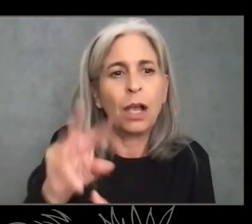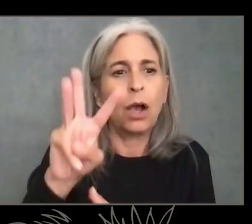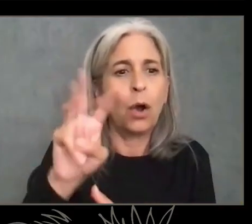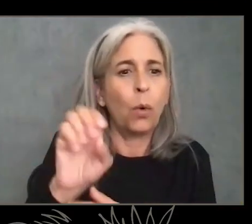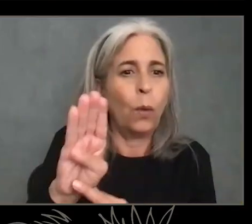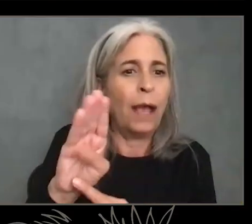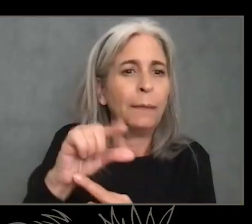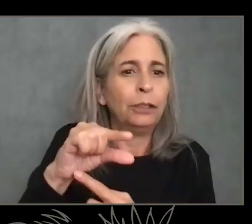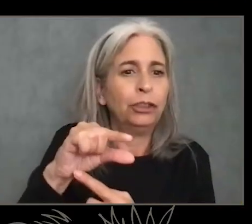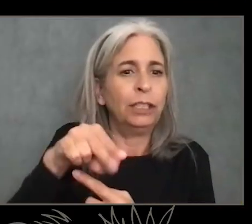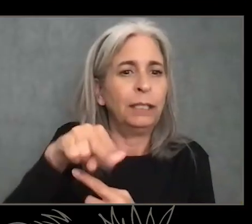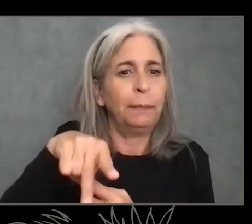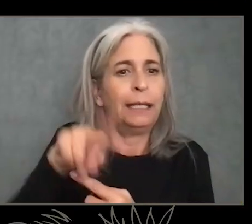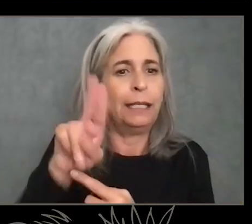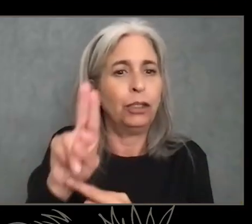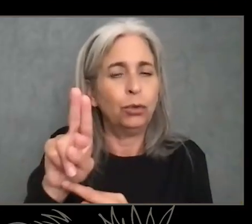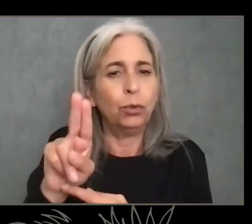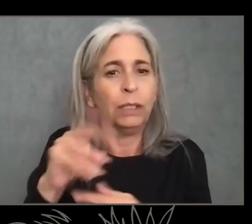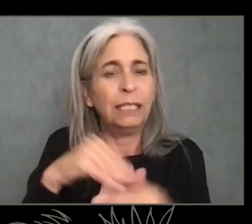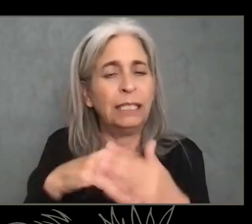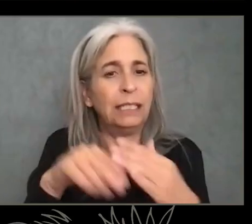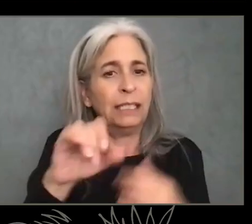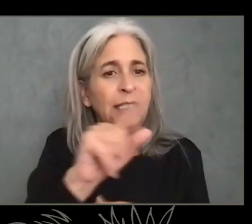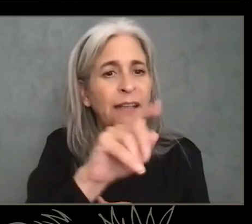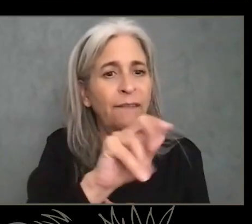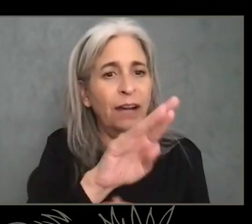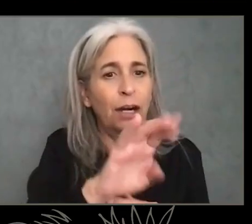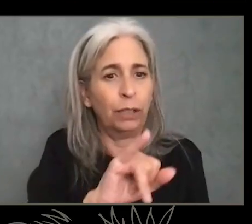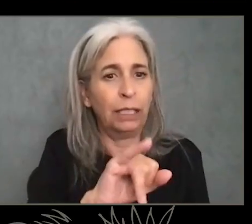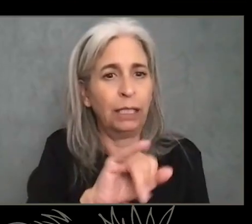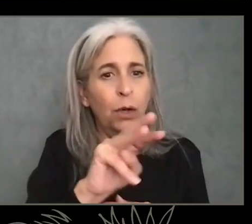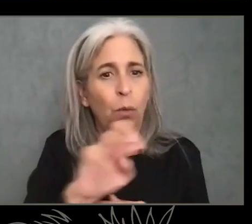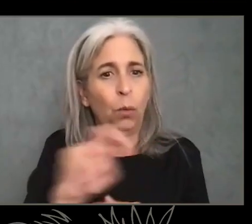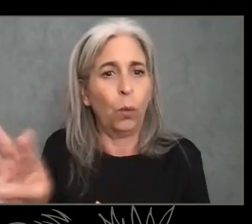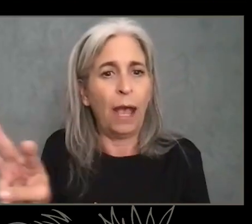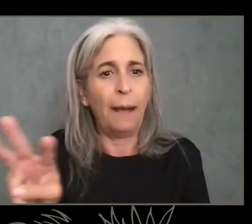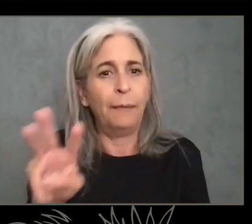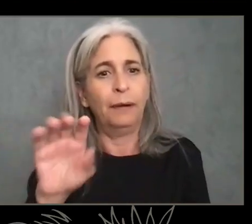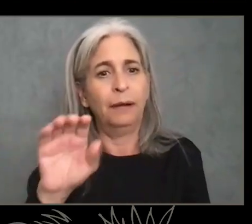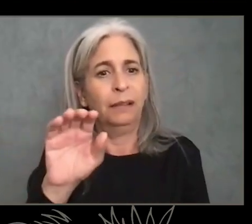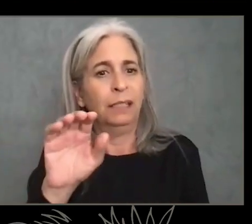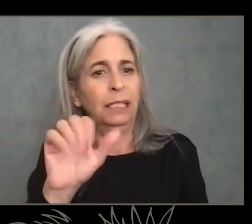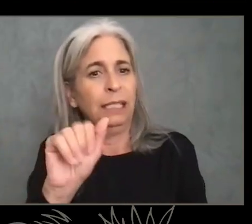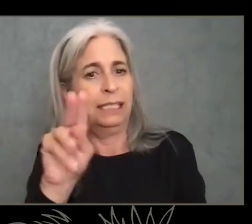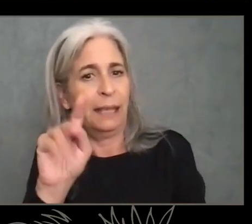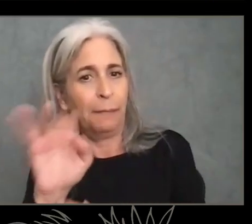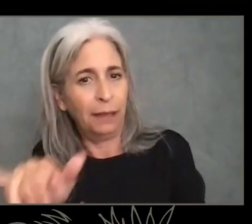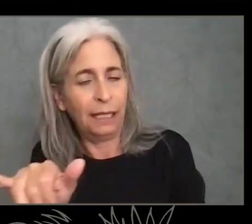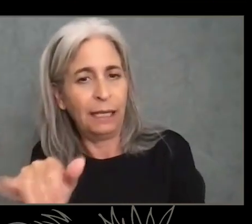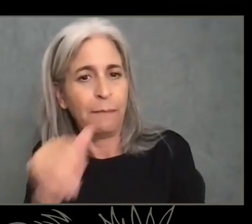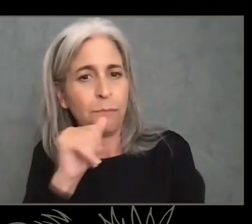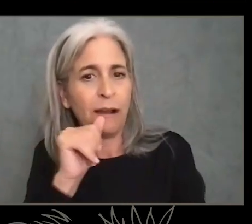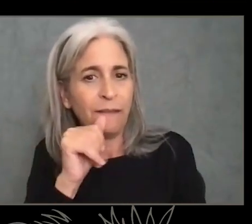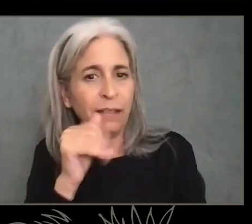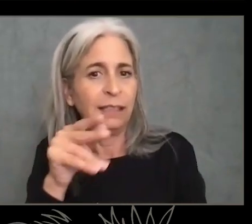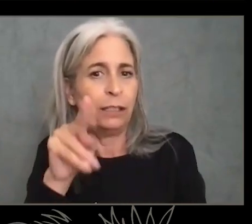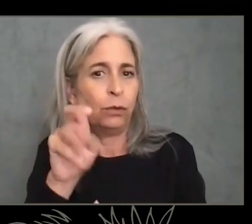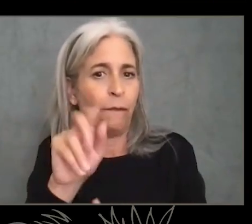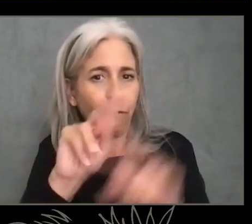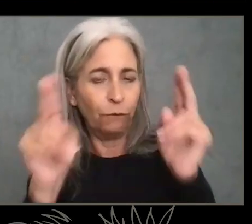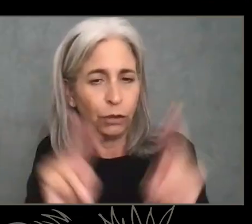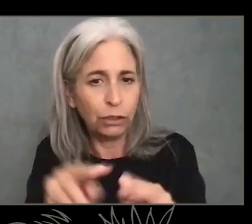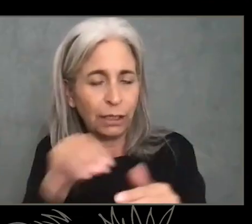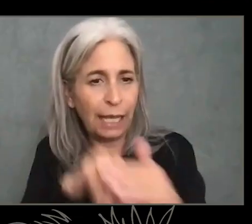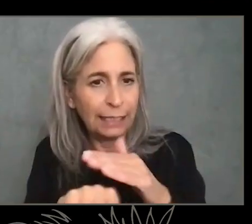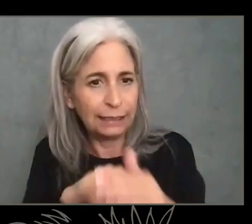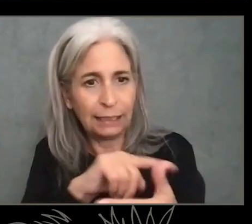that is now standardized within Safari, Mozilla, and Chrome. So this make easy to run models with GPU. We